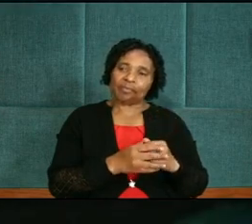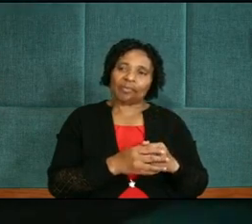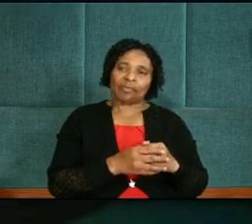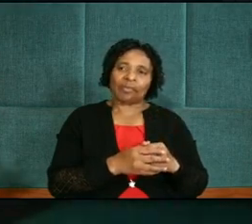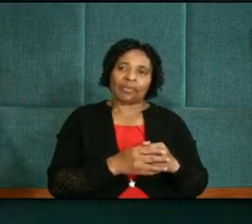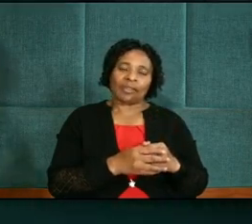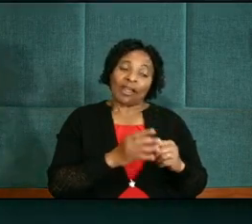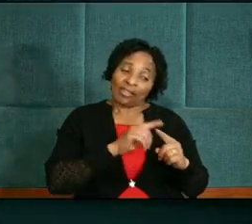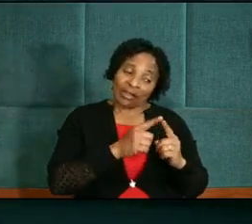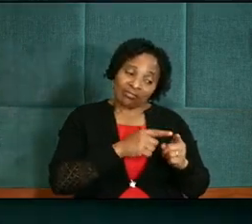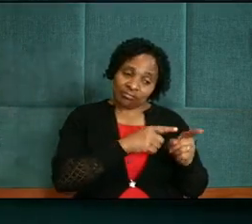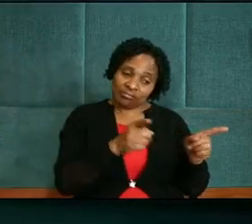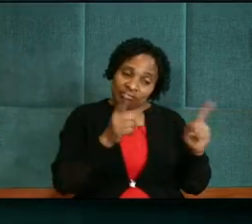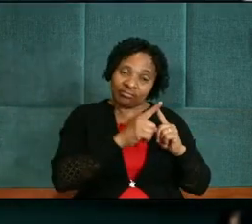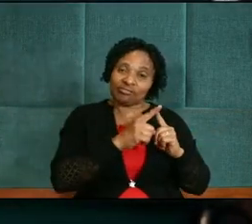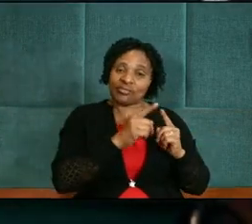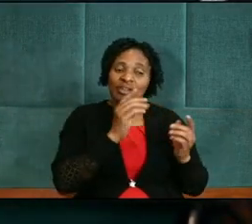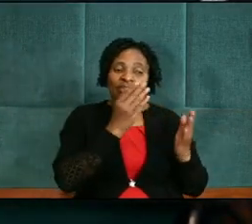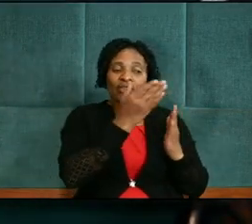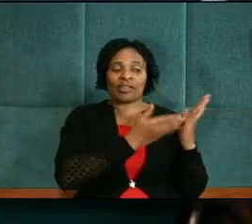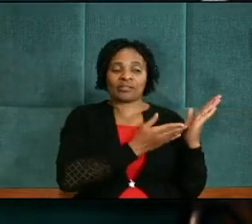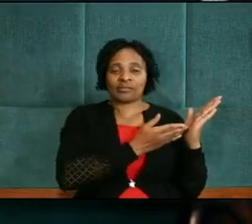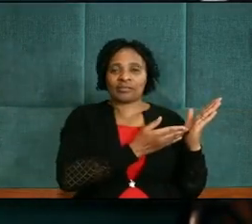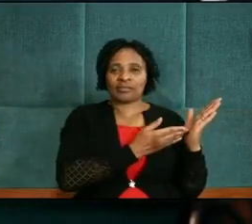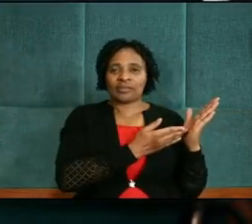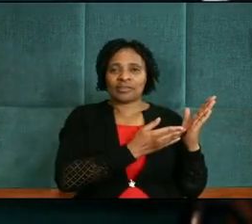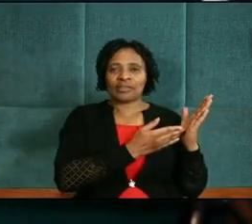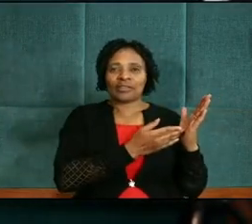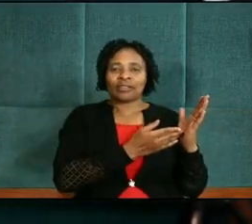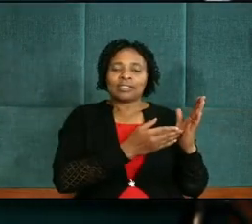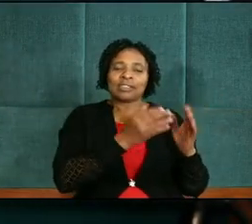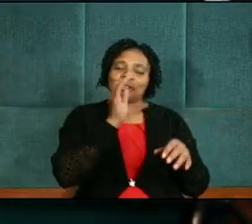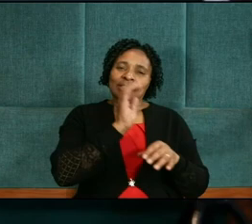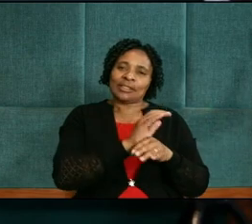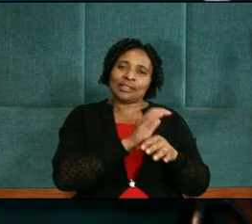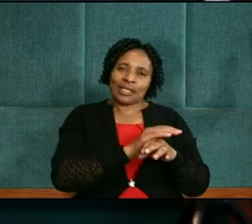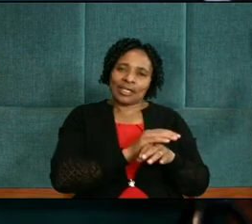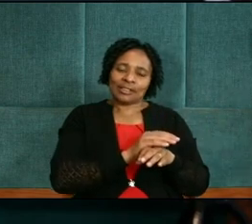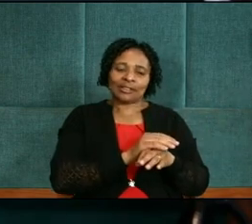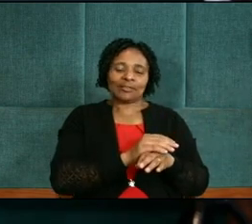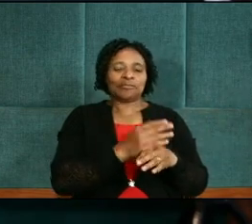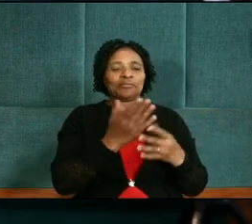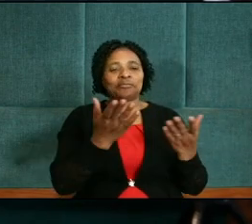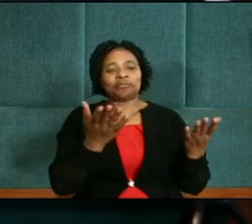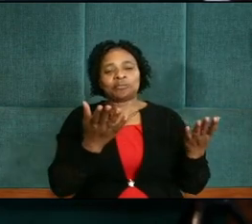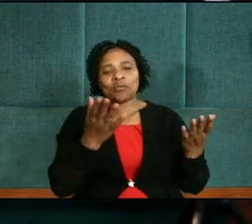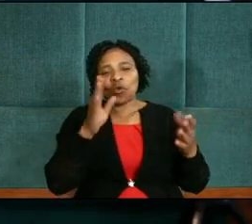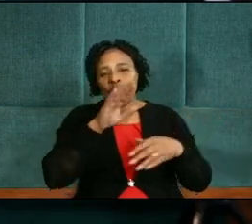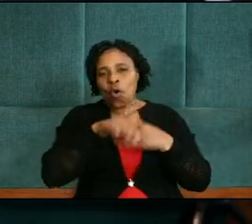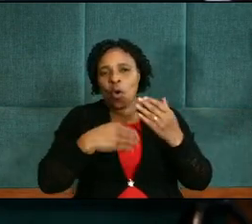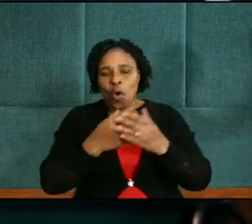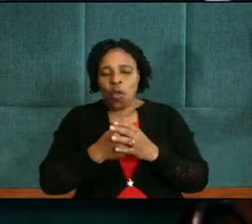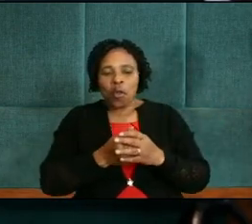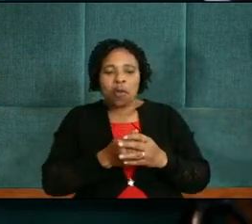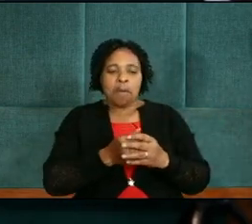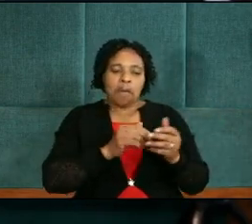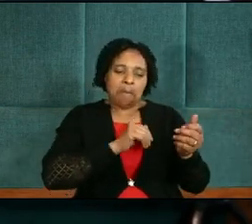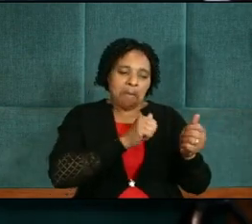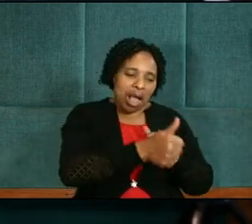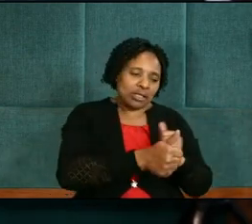You didn't do any of those things. You passed me on the road to church and back every morning.